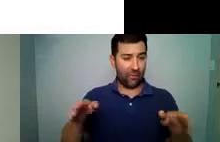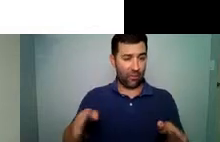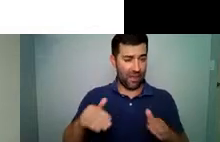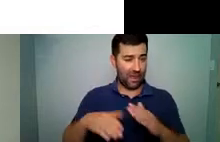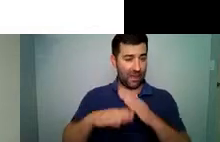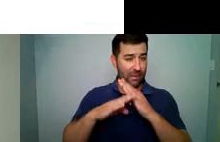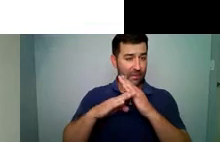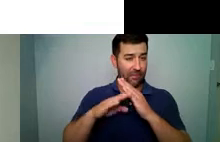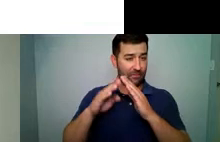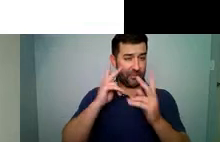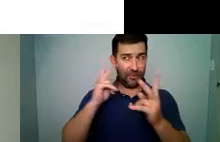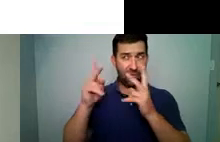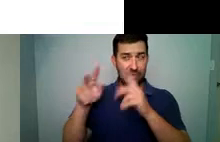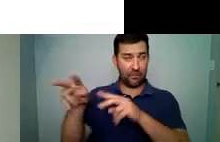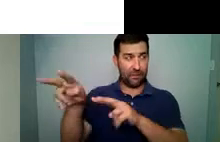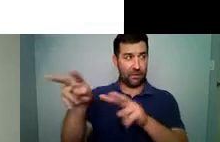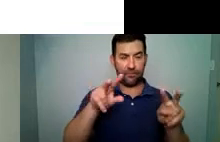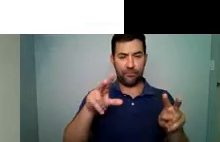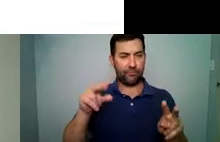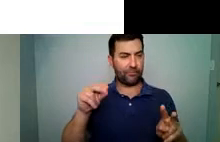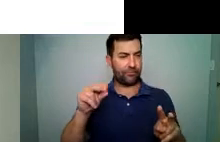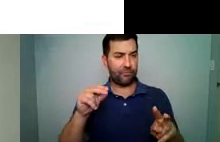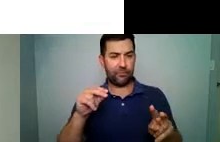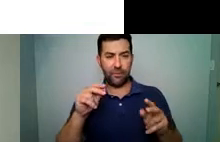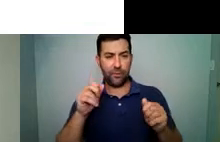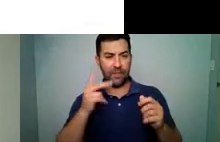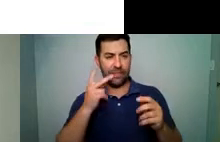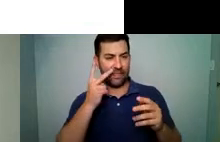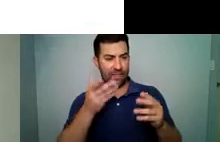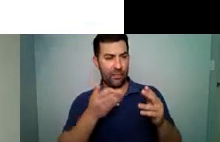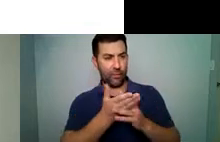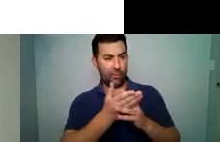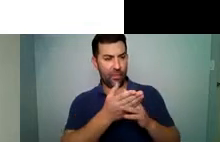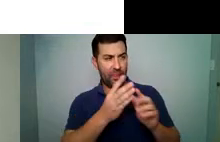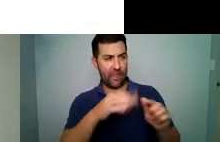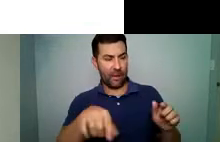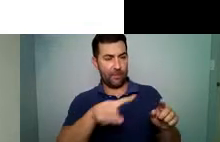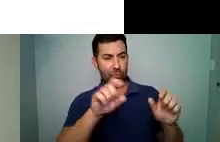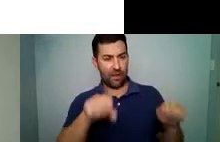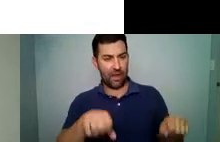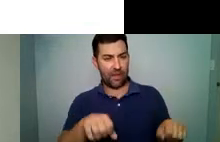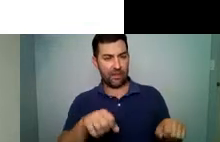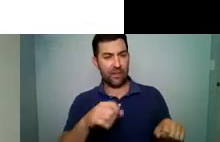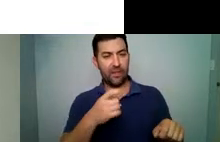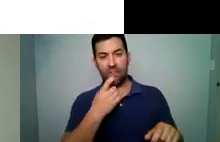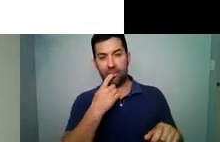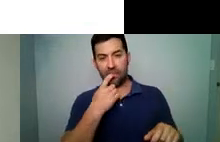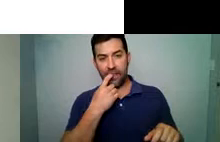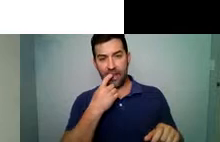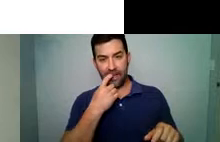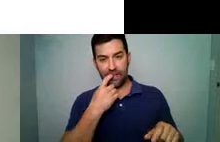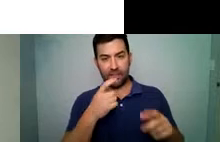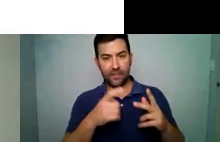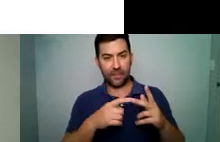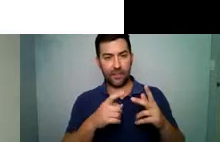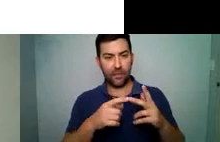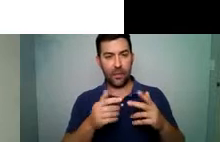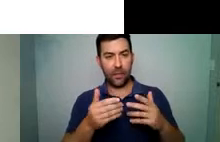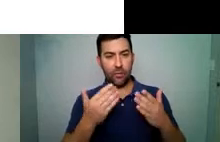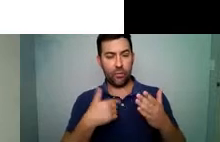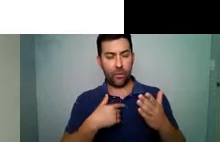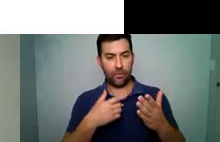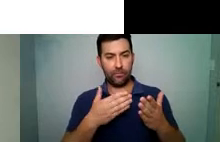No, because they would be translucent. So they are glass. They're proposed to be